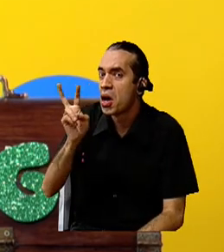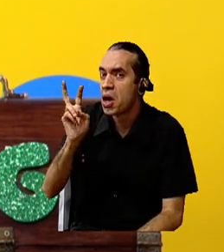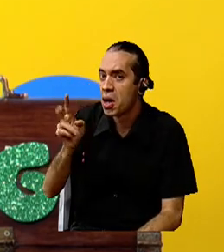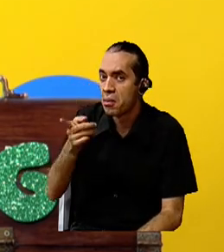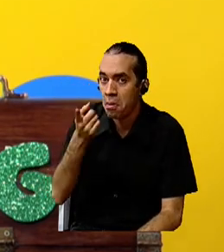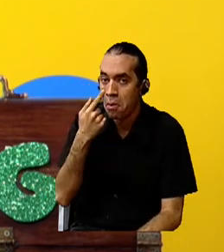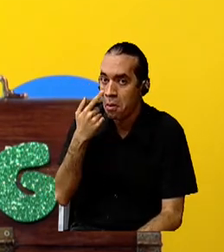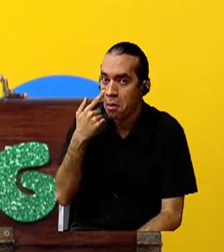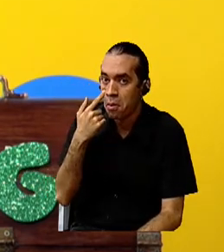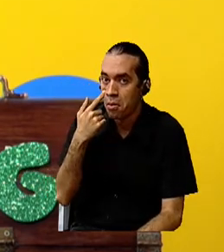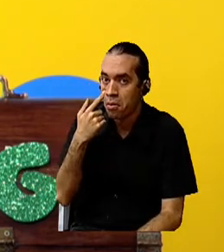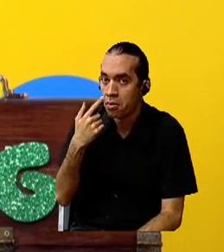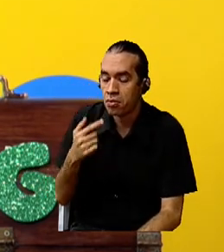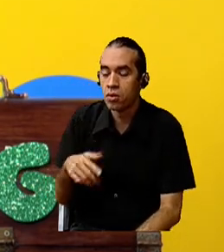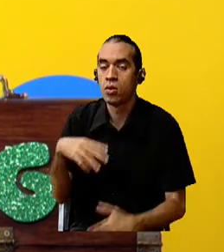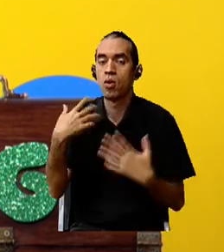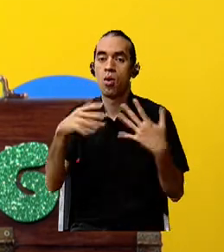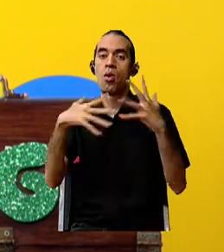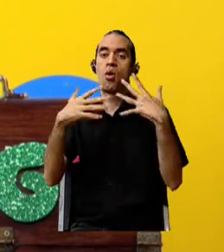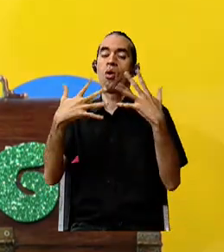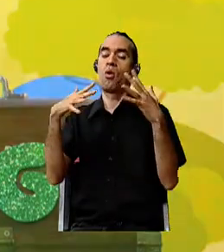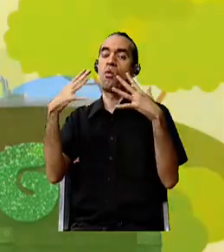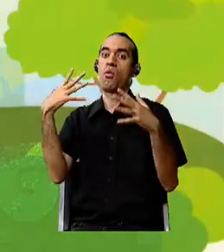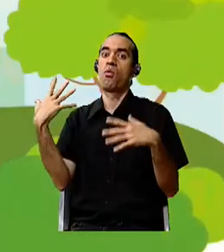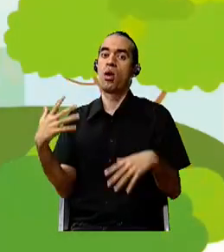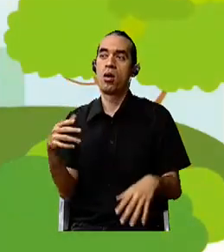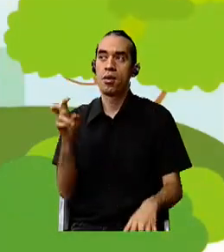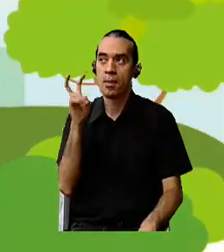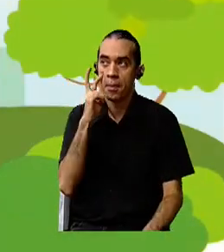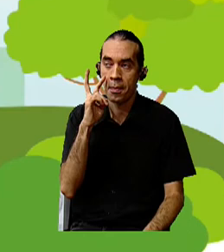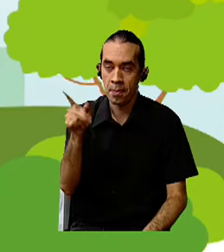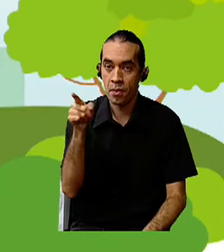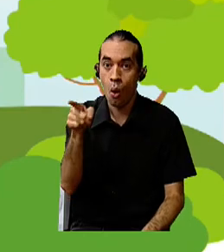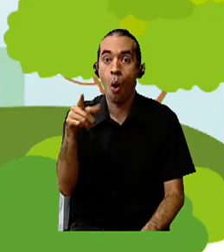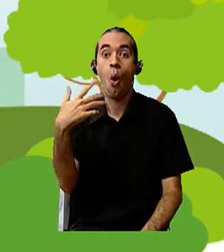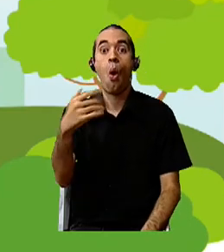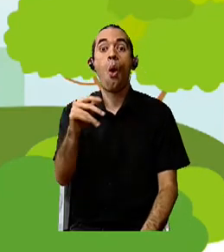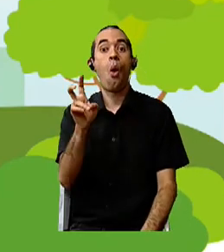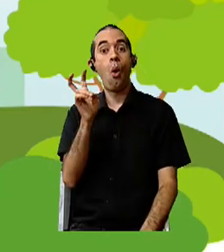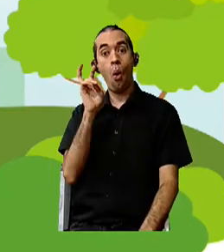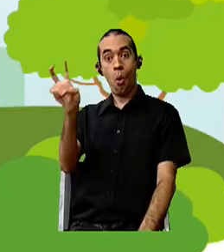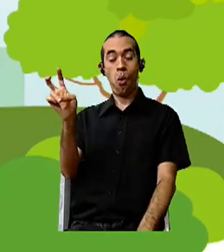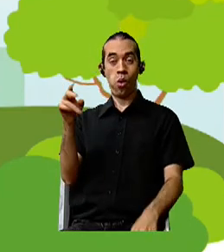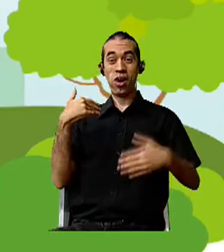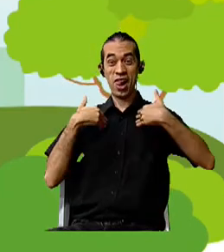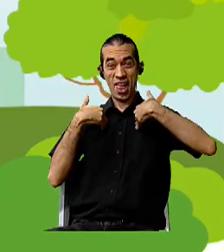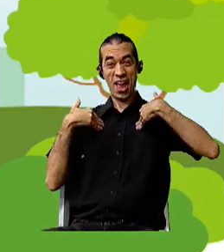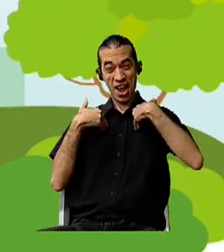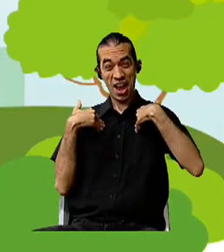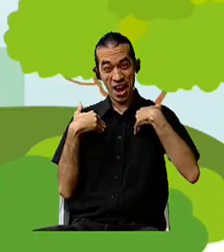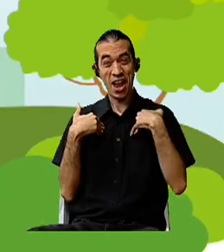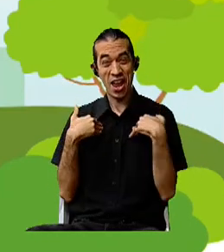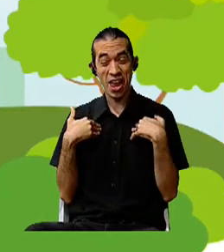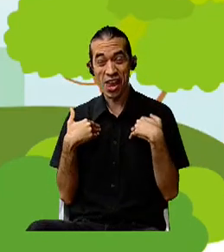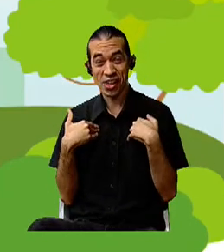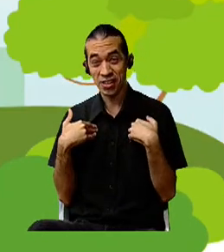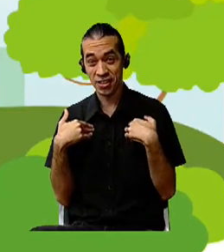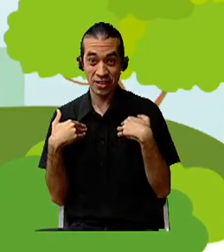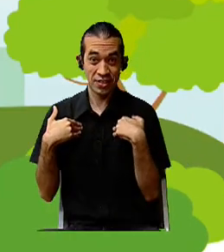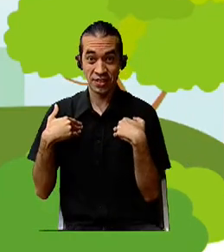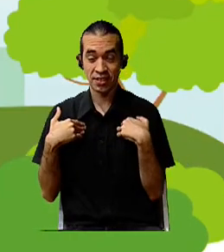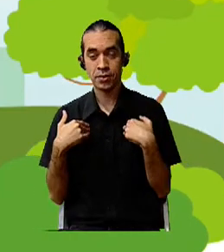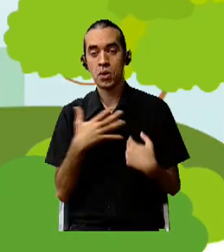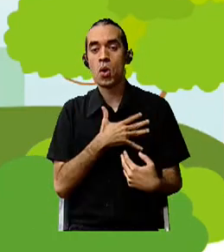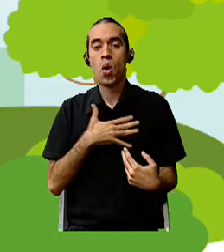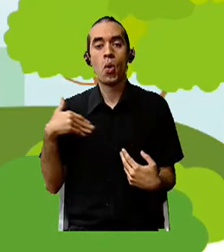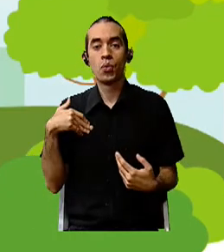Look. Jesus Christ. What about... Oh, this animal looks. This animal